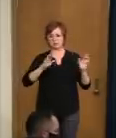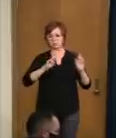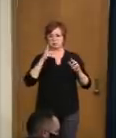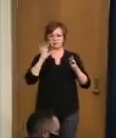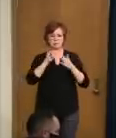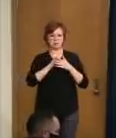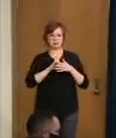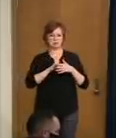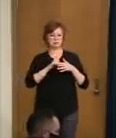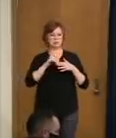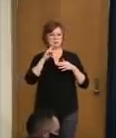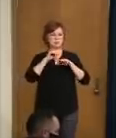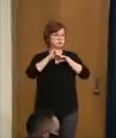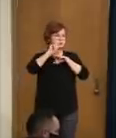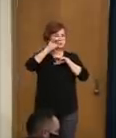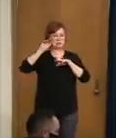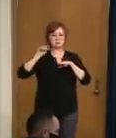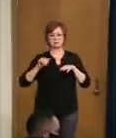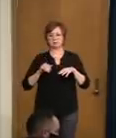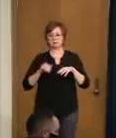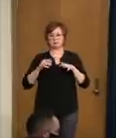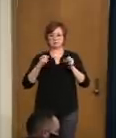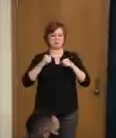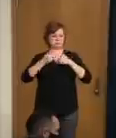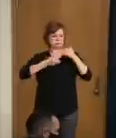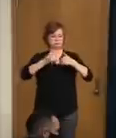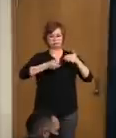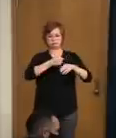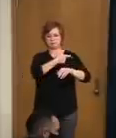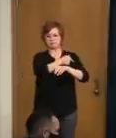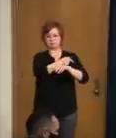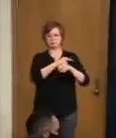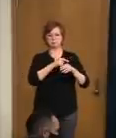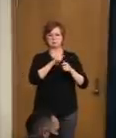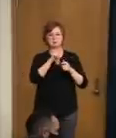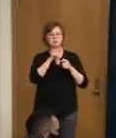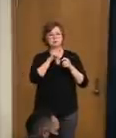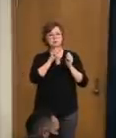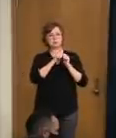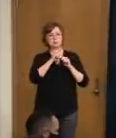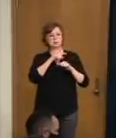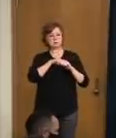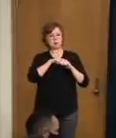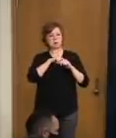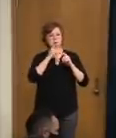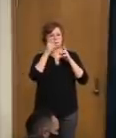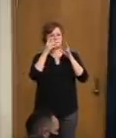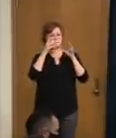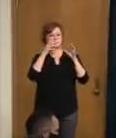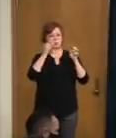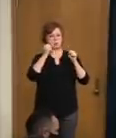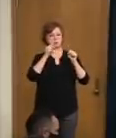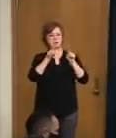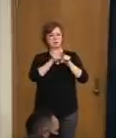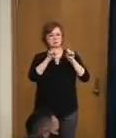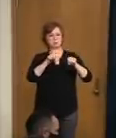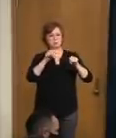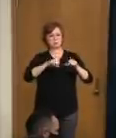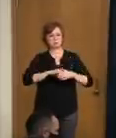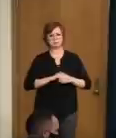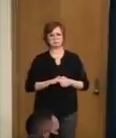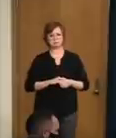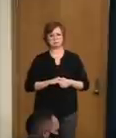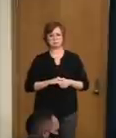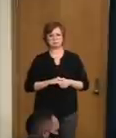and quickly work through and deliver all of those doses within a specified time frame as quickly as possible.